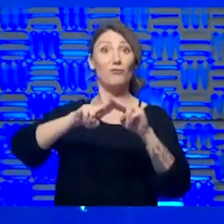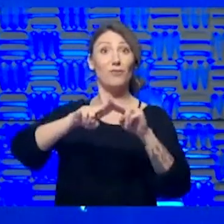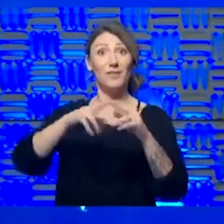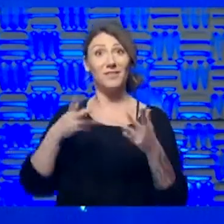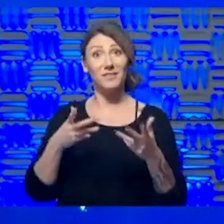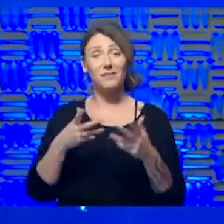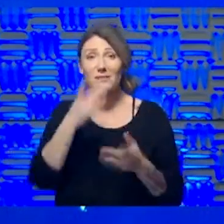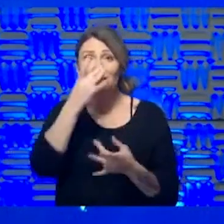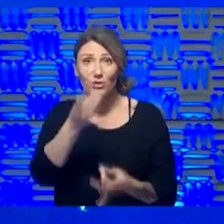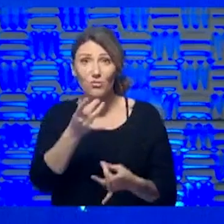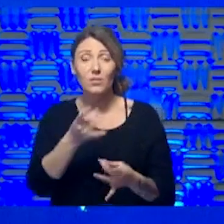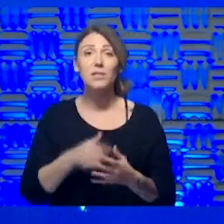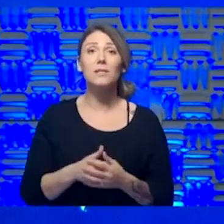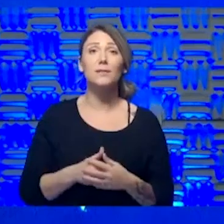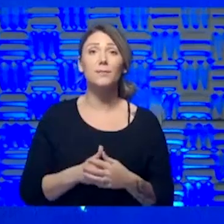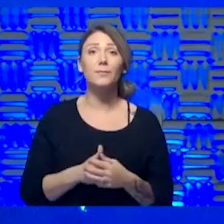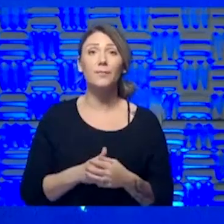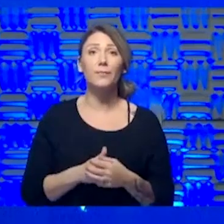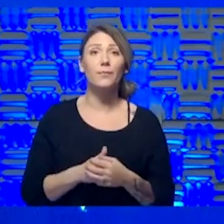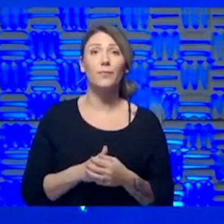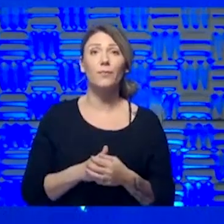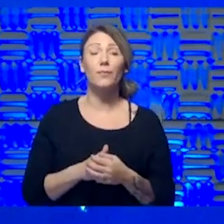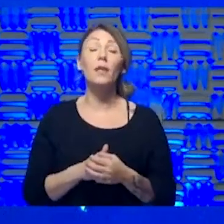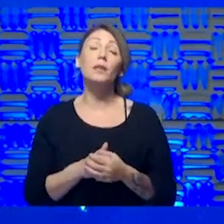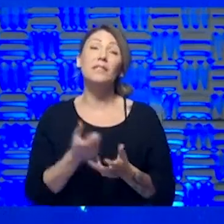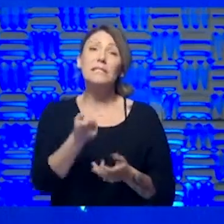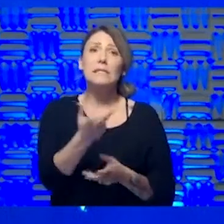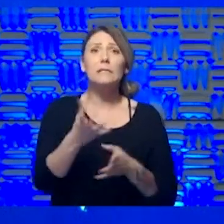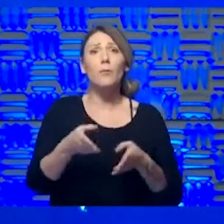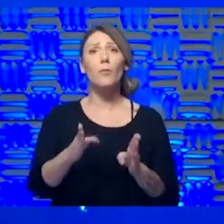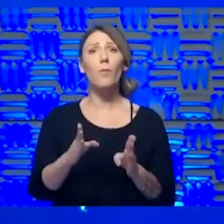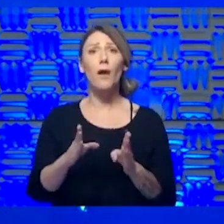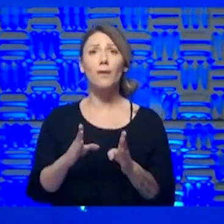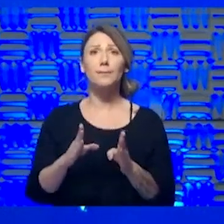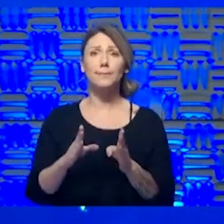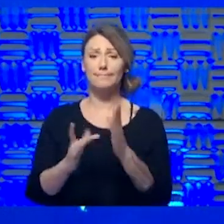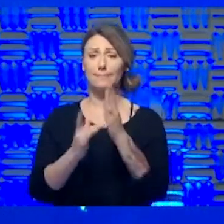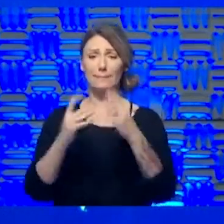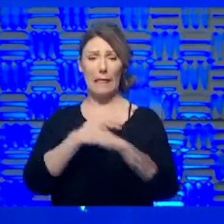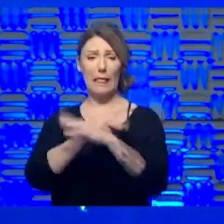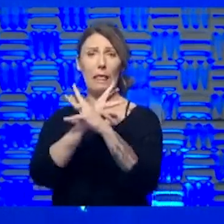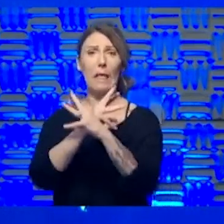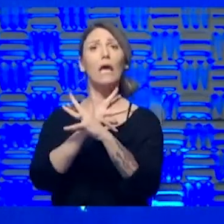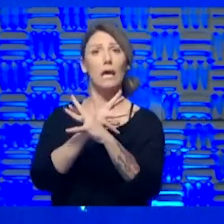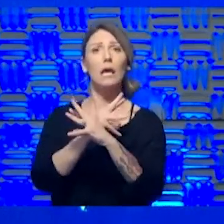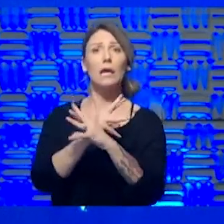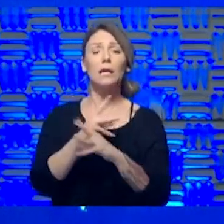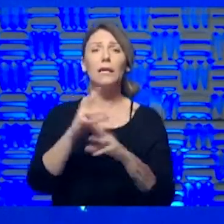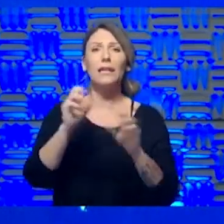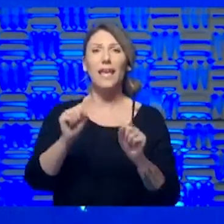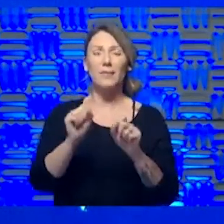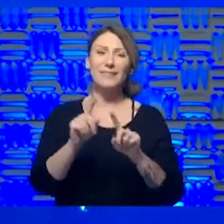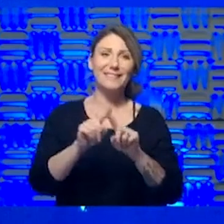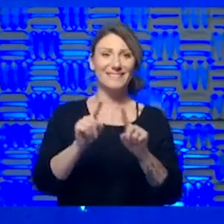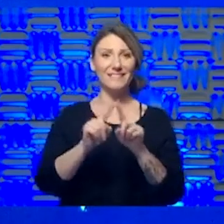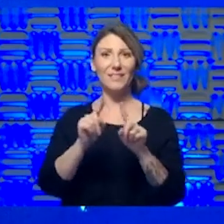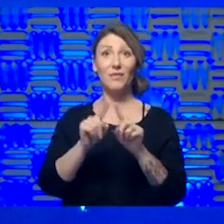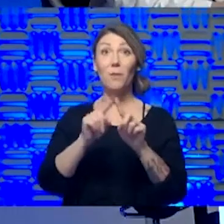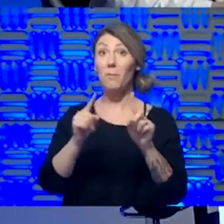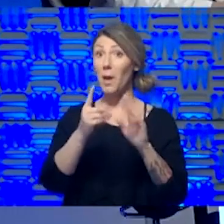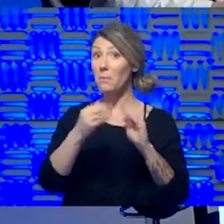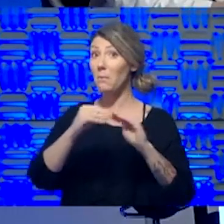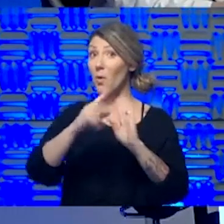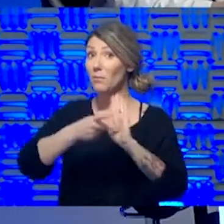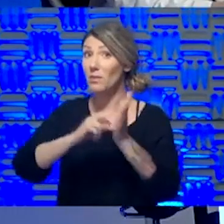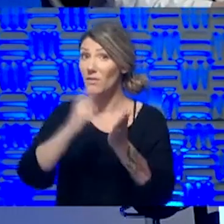interesting, and I think it's just because that in some ways, telehealth can be more convenient for some folks, as well as keeping them safe. So, if I